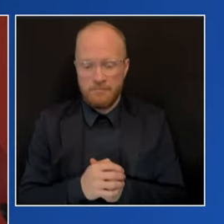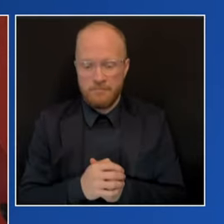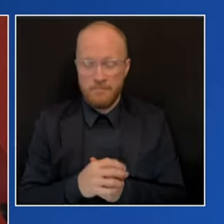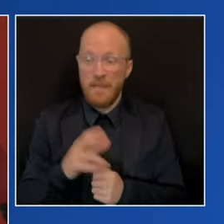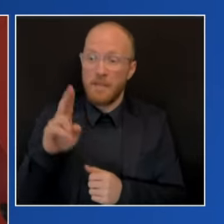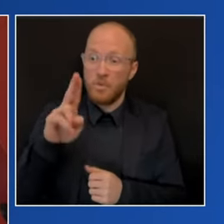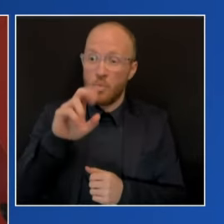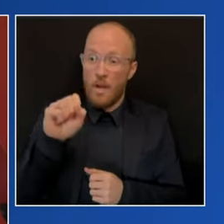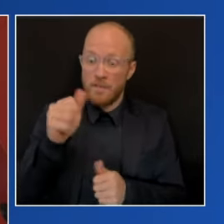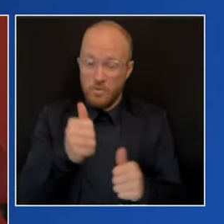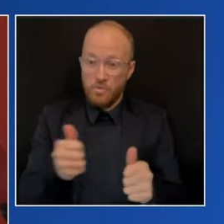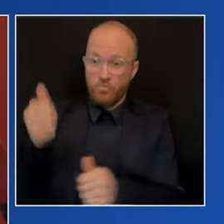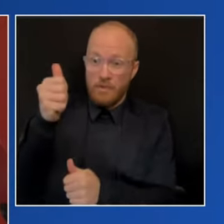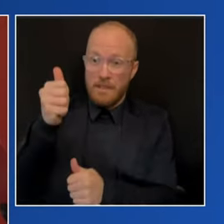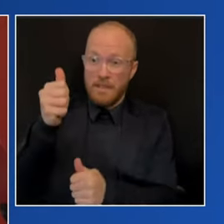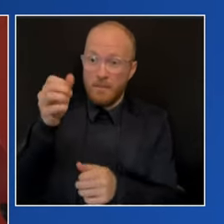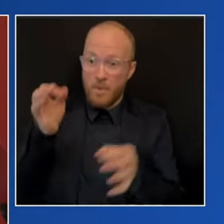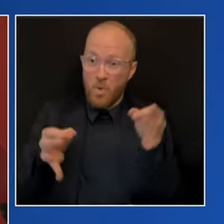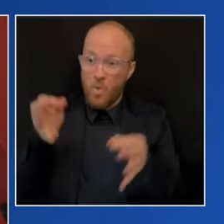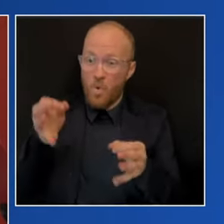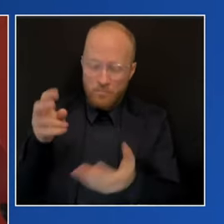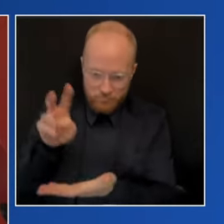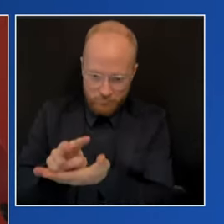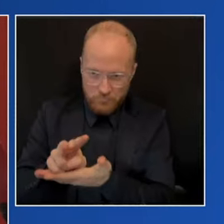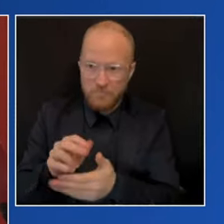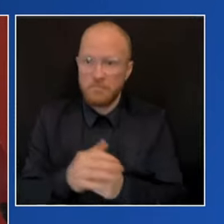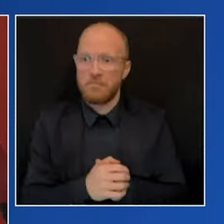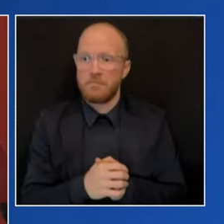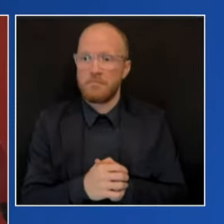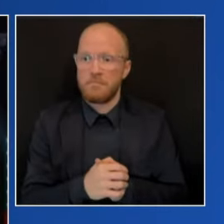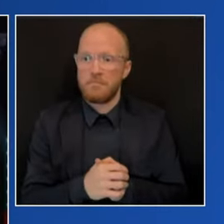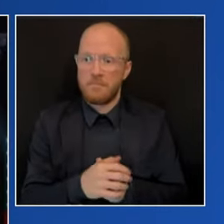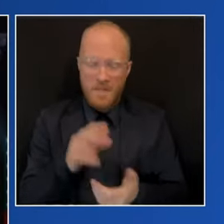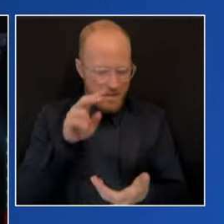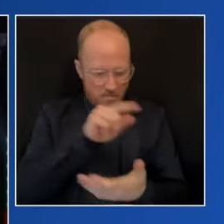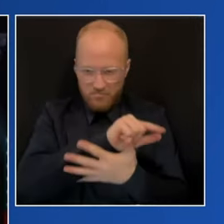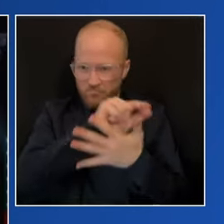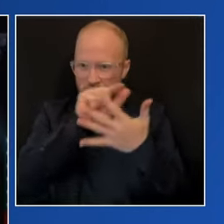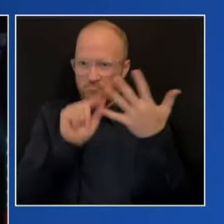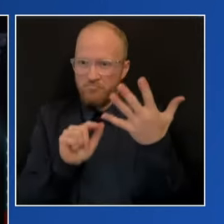States Supreme Court. All of it. He lost.